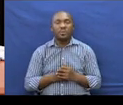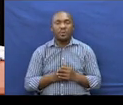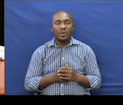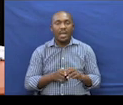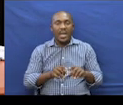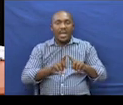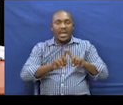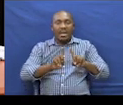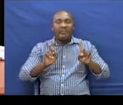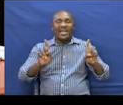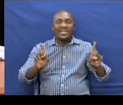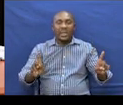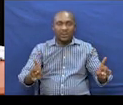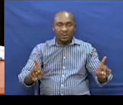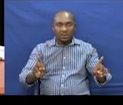differentiate